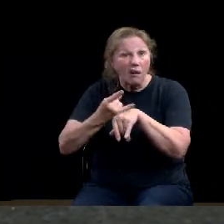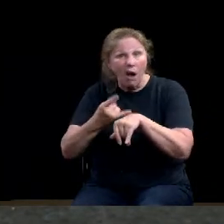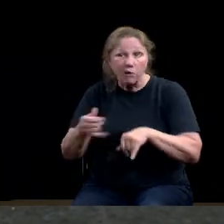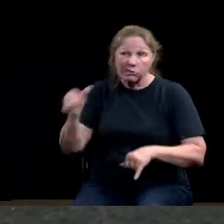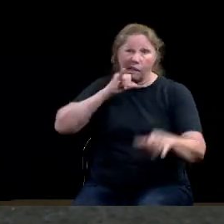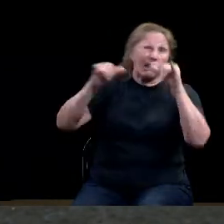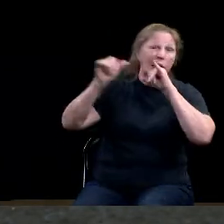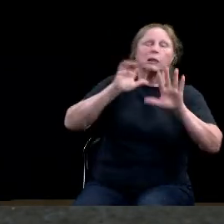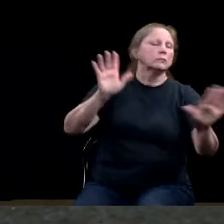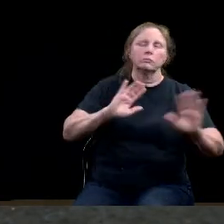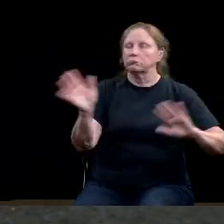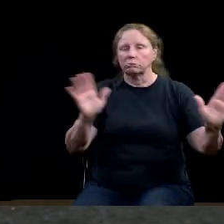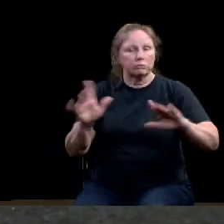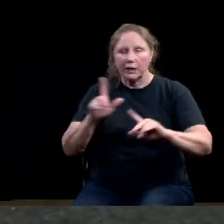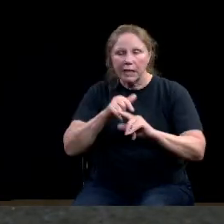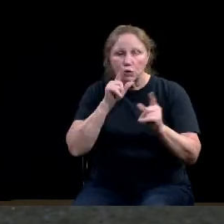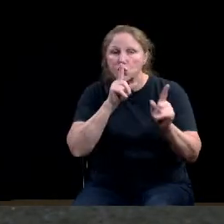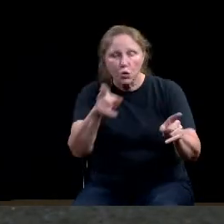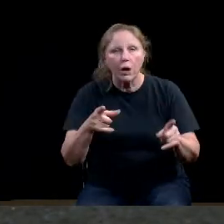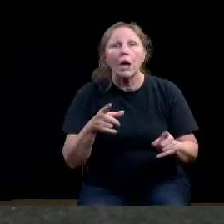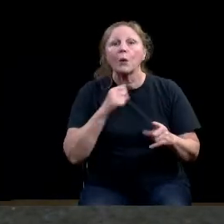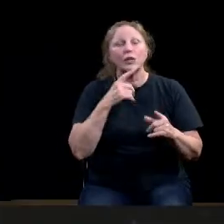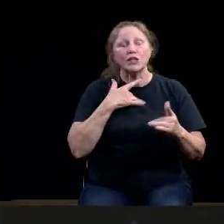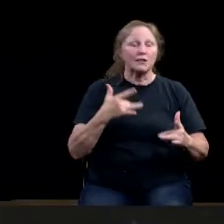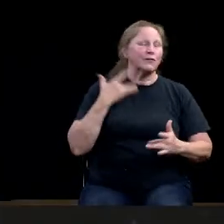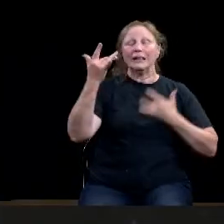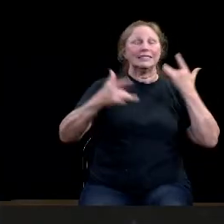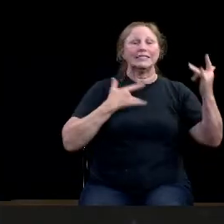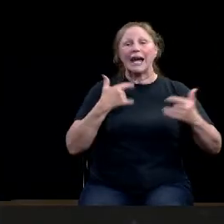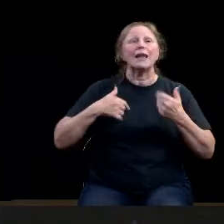but just pass that on.